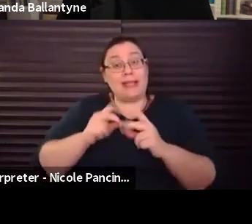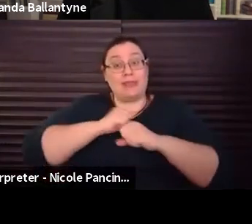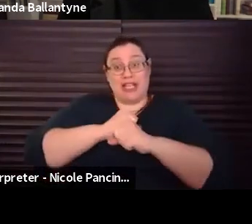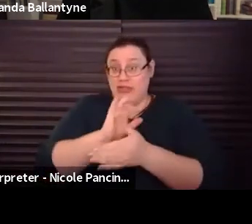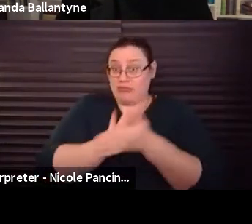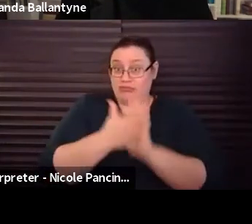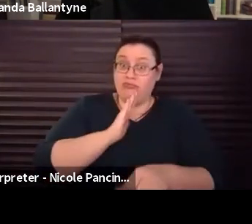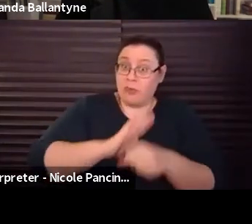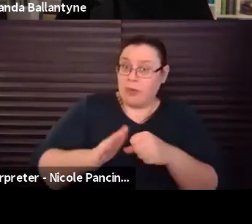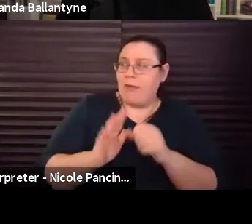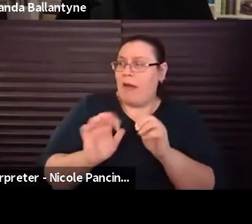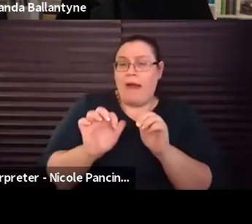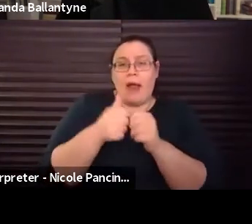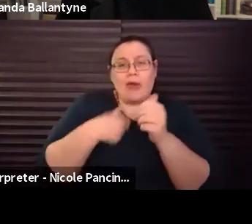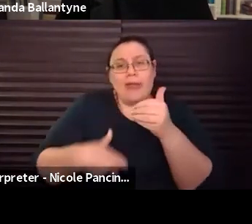of extending those